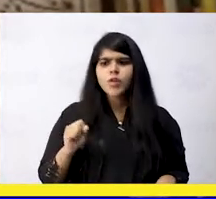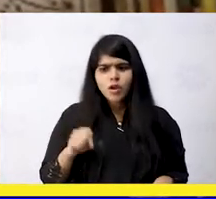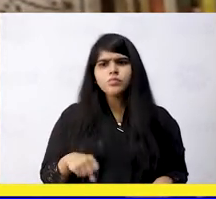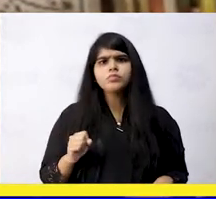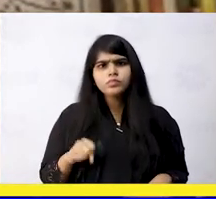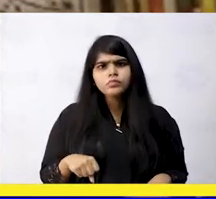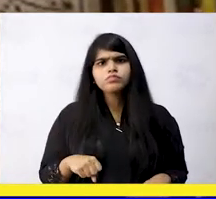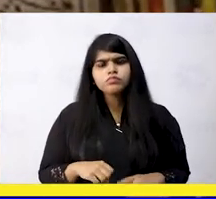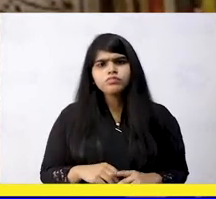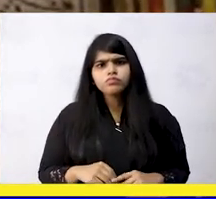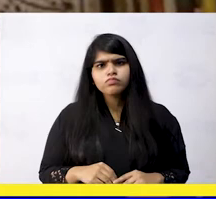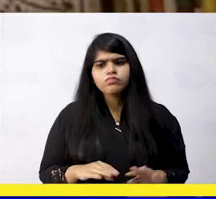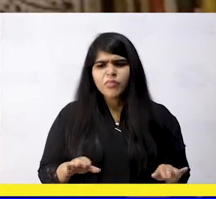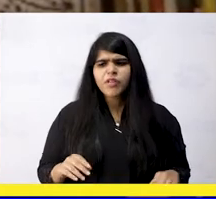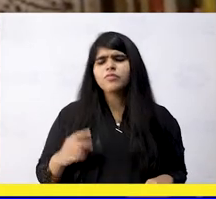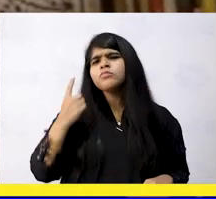"Yes.